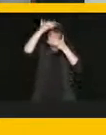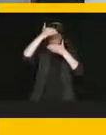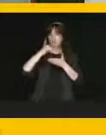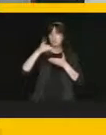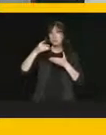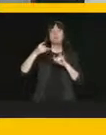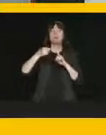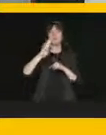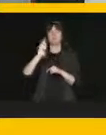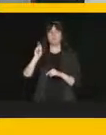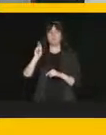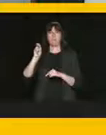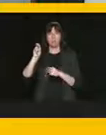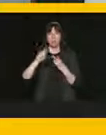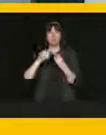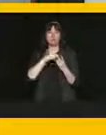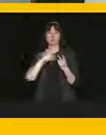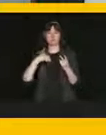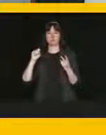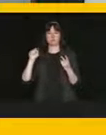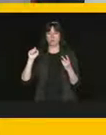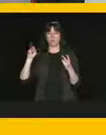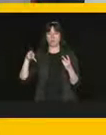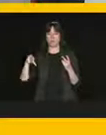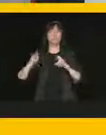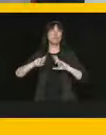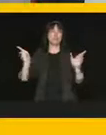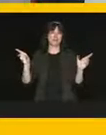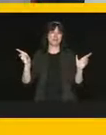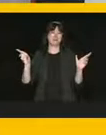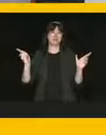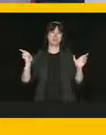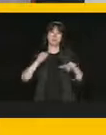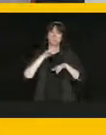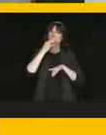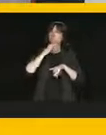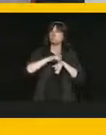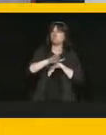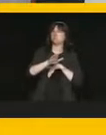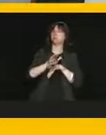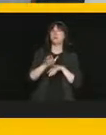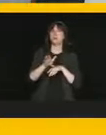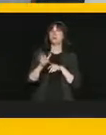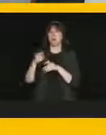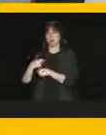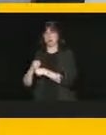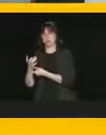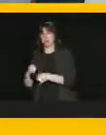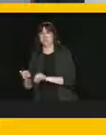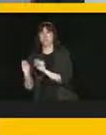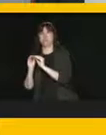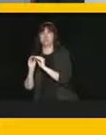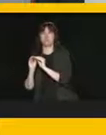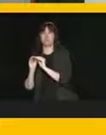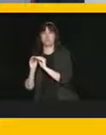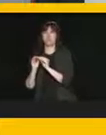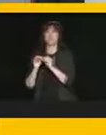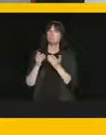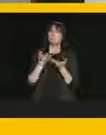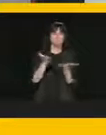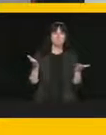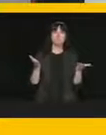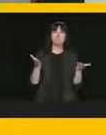and Toronto Stamp are also ready and will be shipped out soon, with more on the way. Everyone deserves